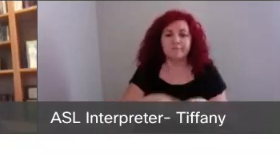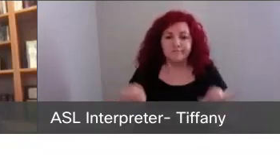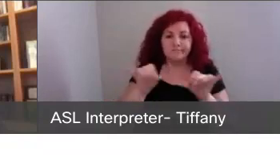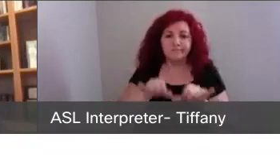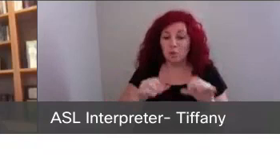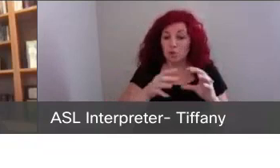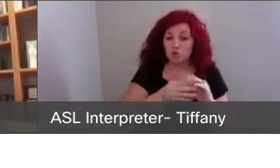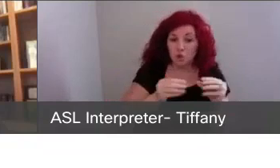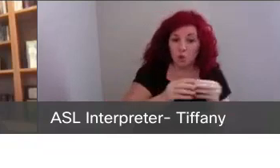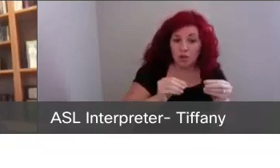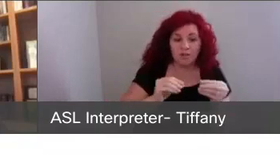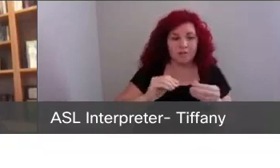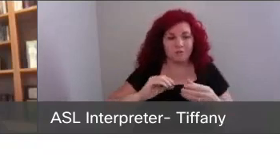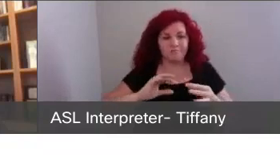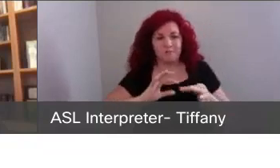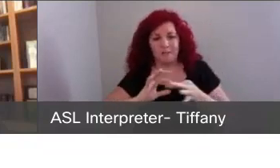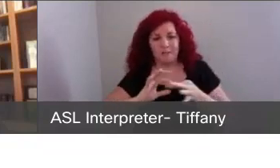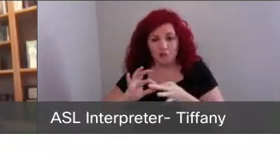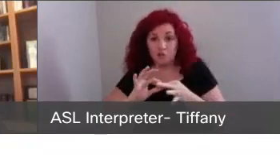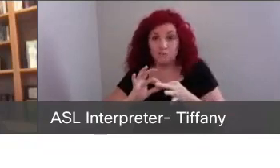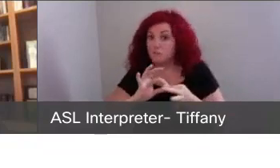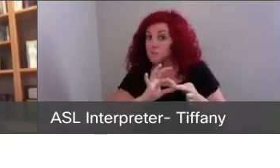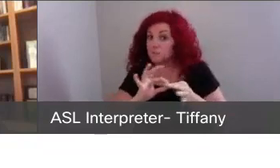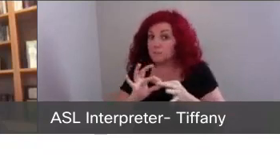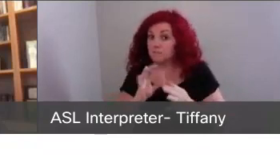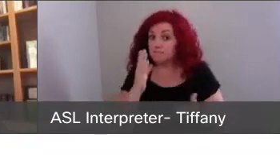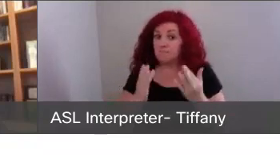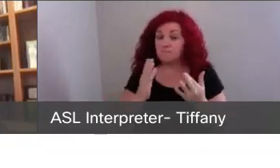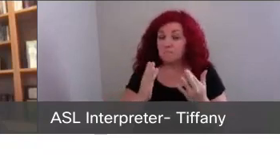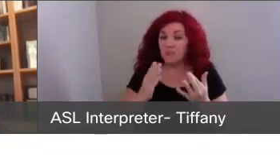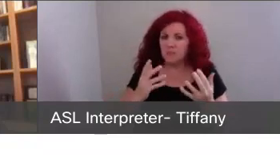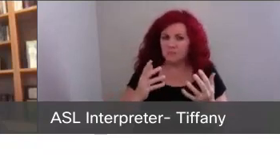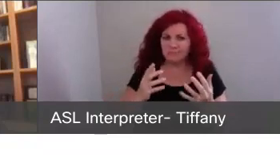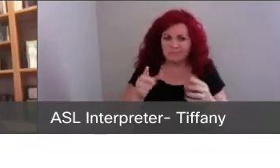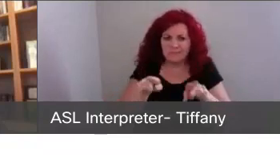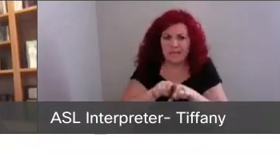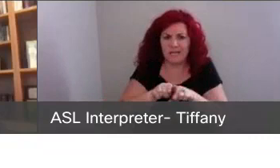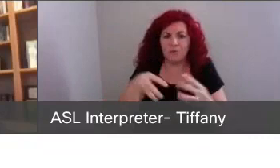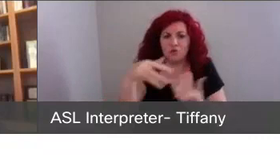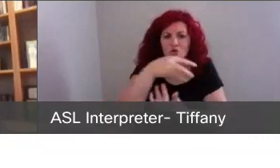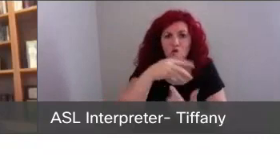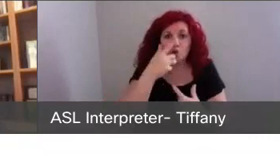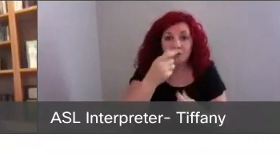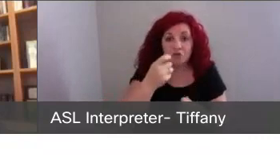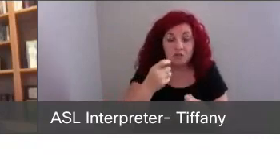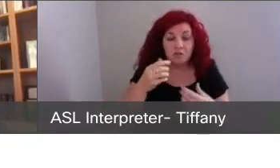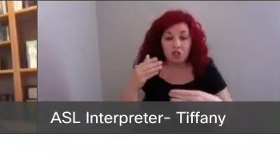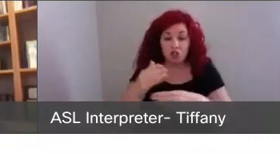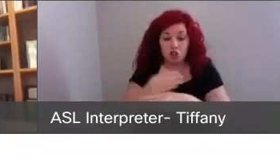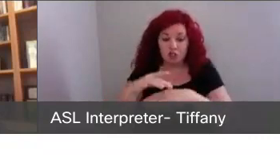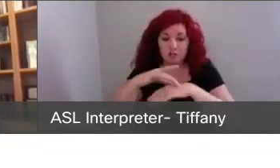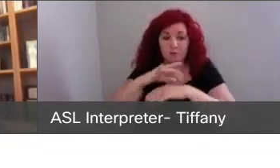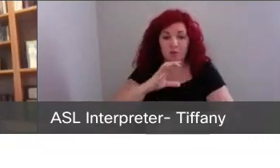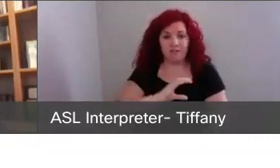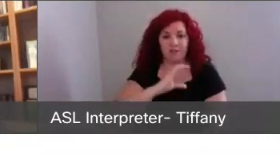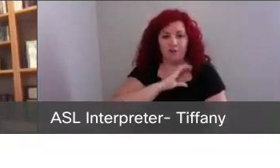connection. That connection can be common social interests, shared demographic